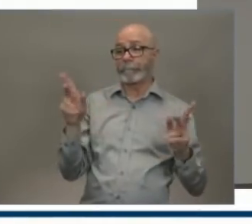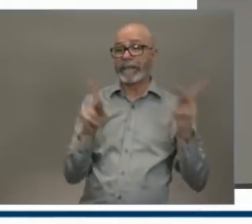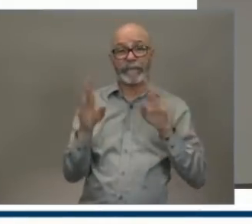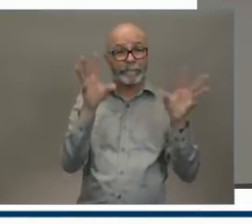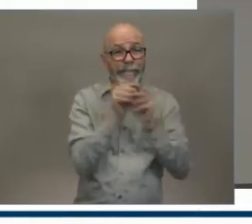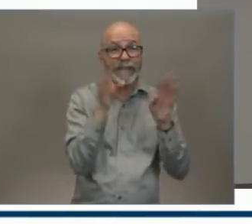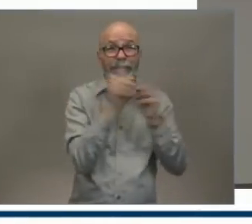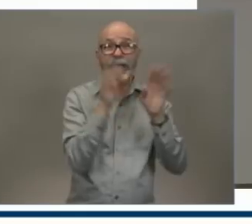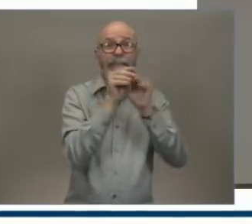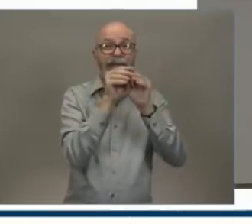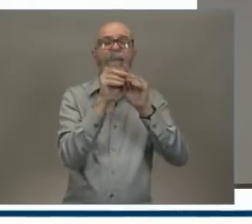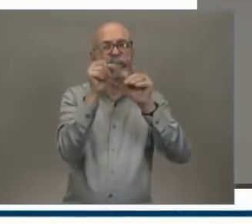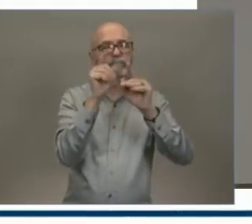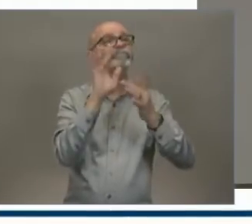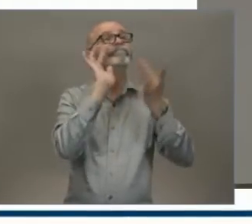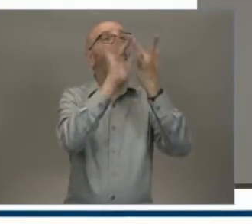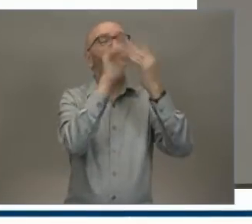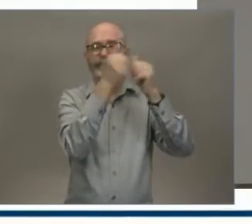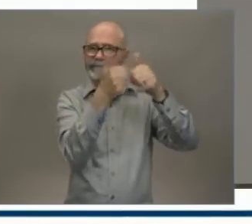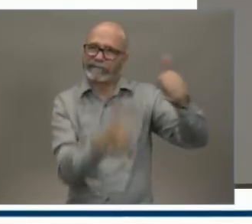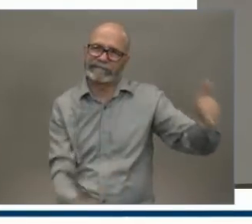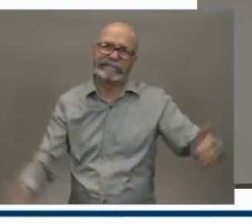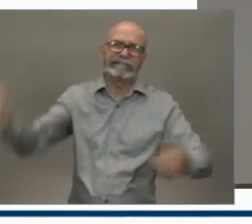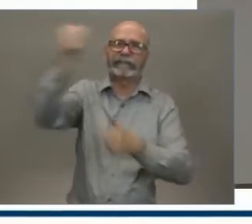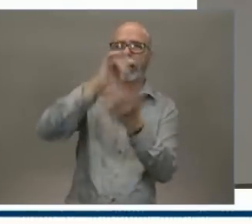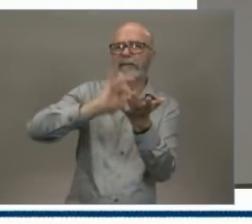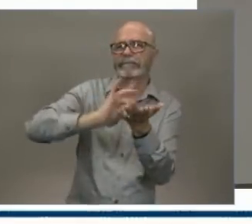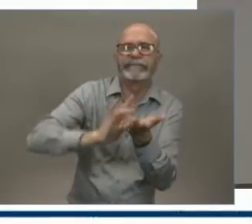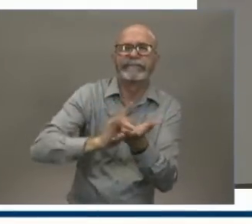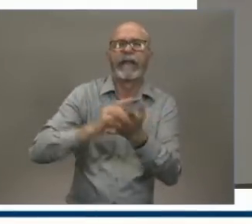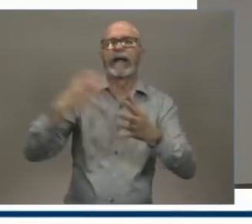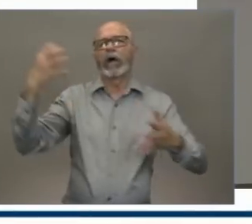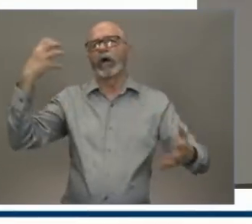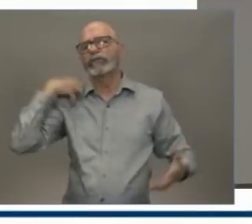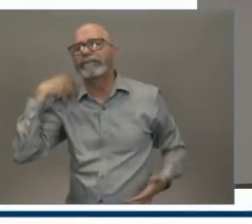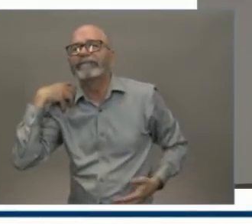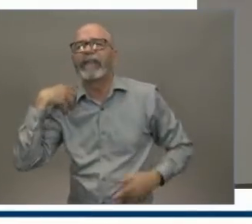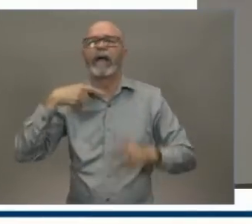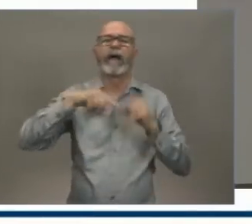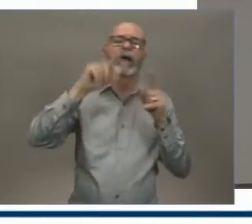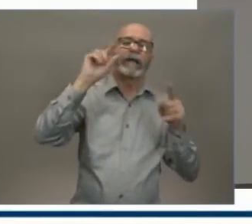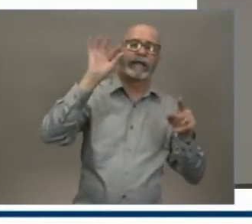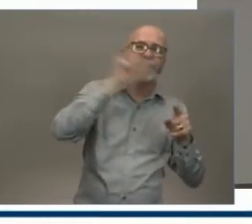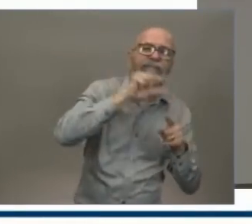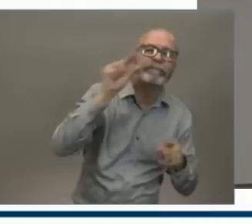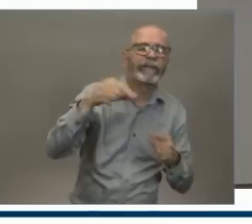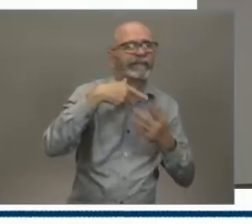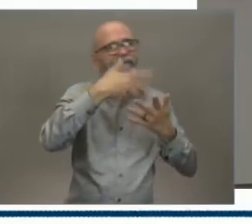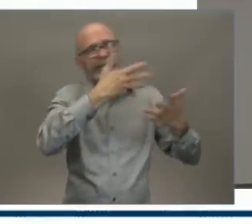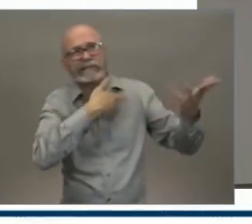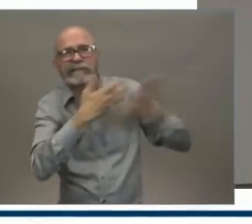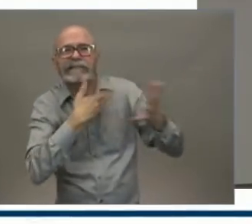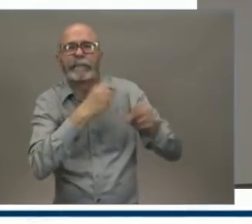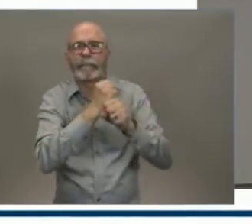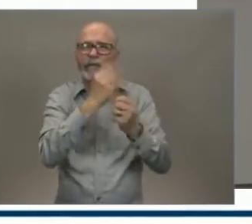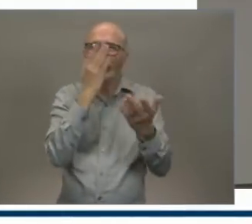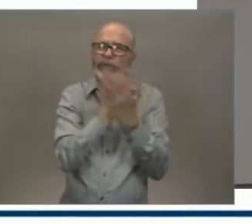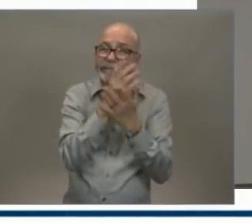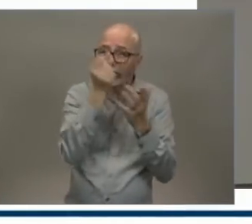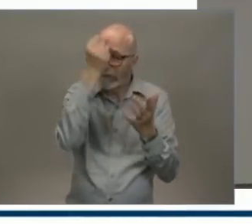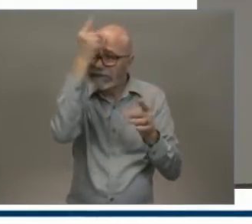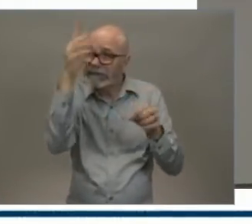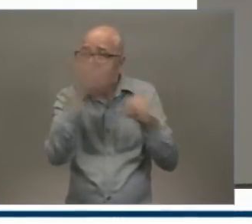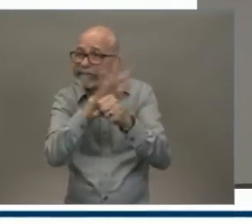colleagues, with our federal government colleagues about how we continue to make sure we understand what the federal government